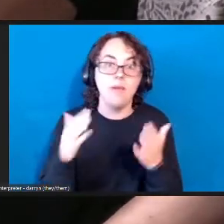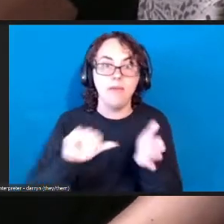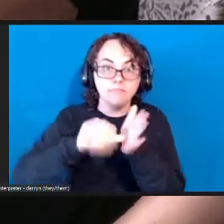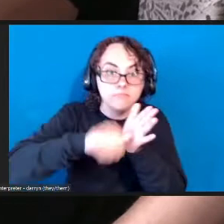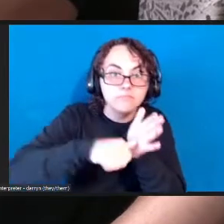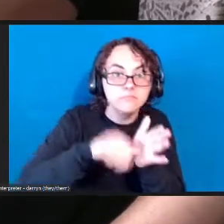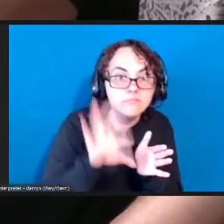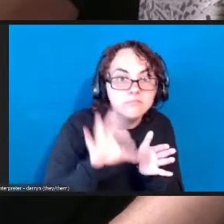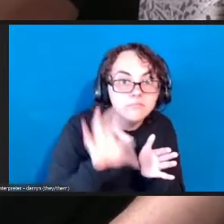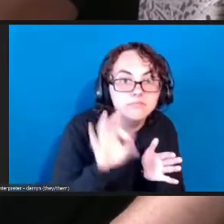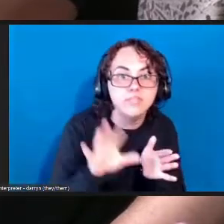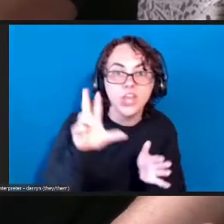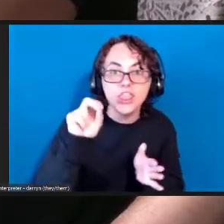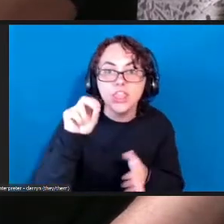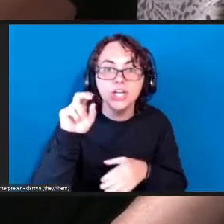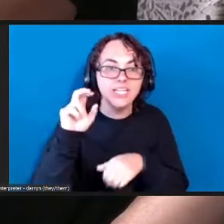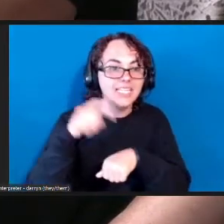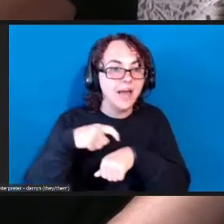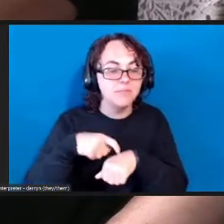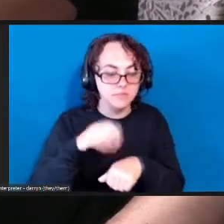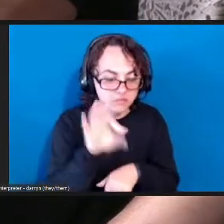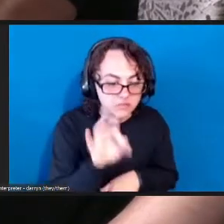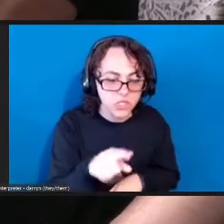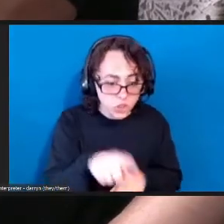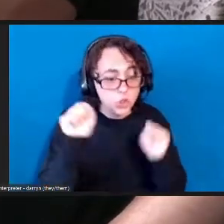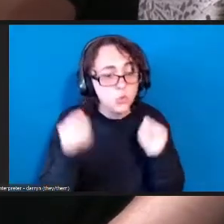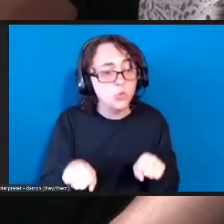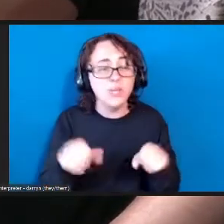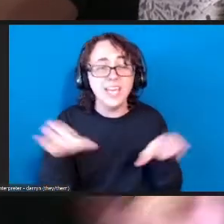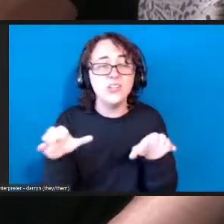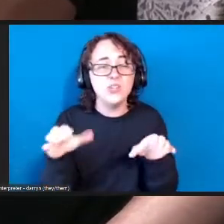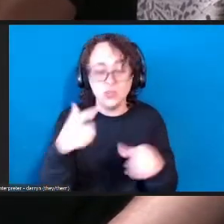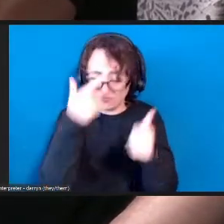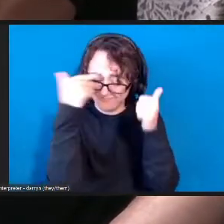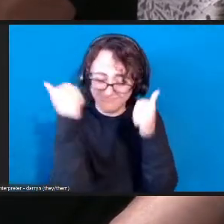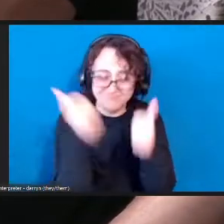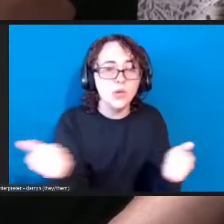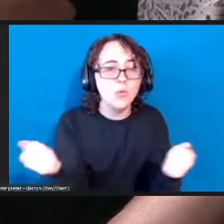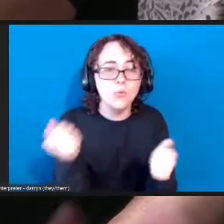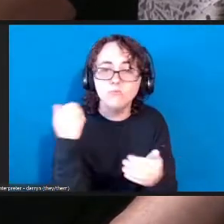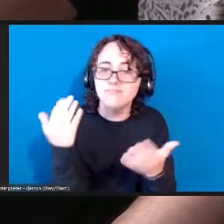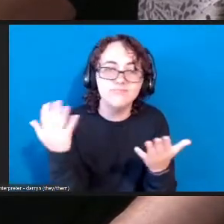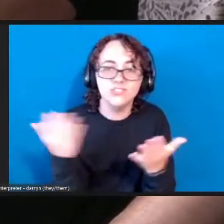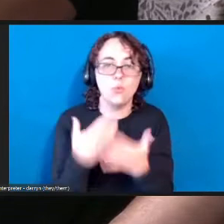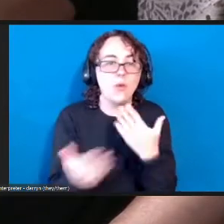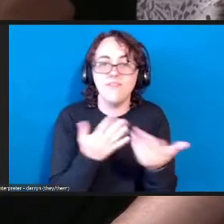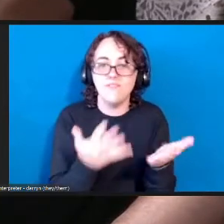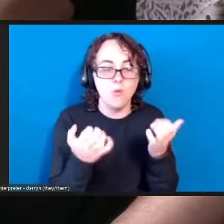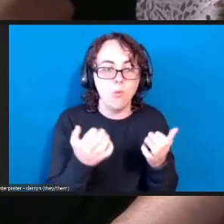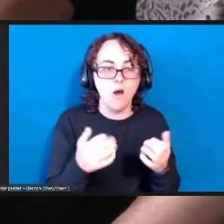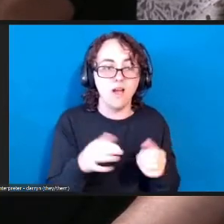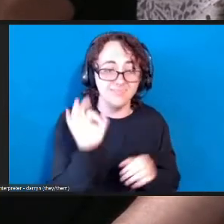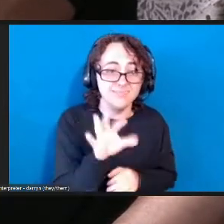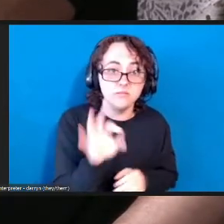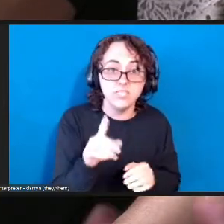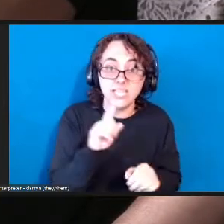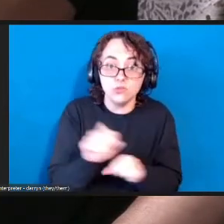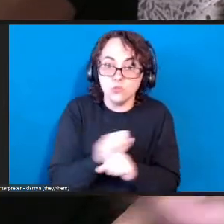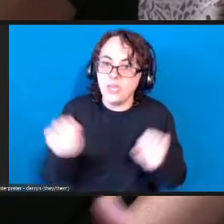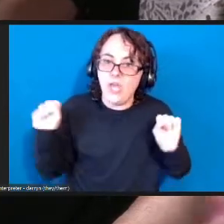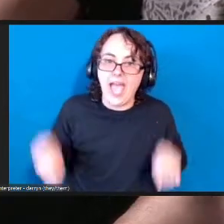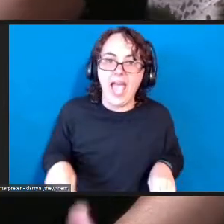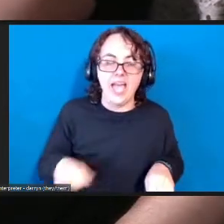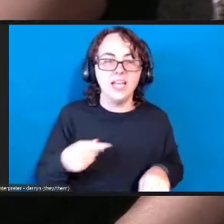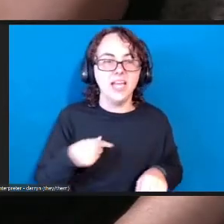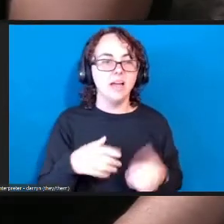actually do whatever you want. You can really, really do whatever you want. And I give them many examples, and I tell them that it doesn't have to be, you